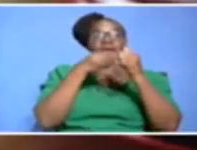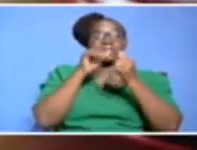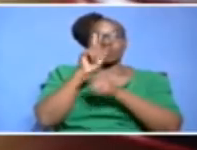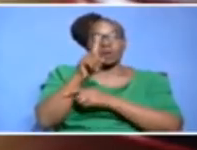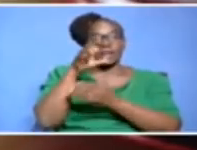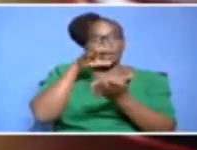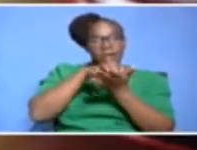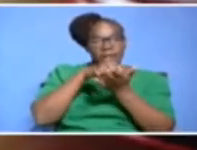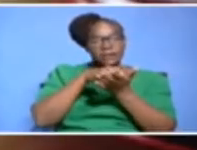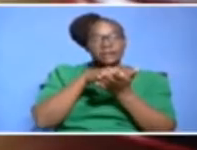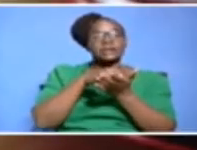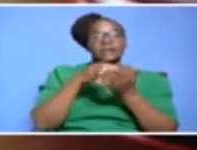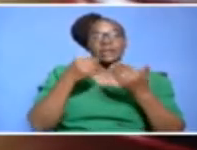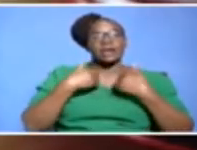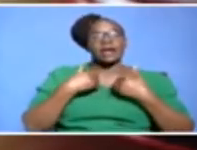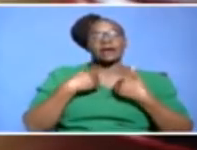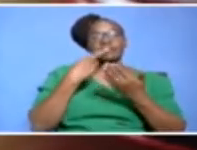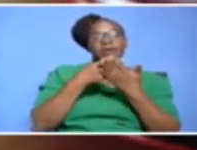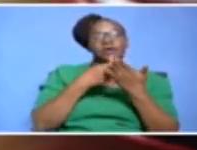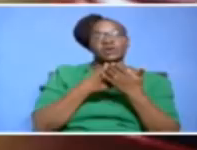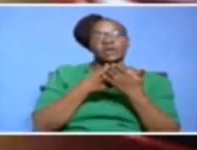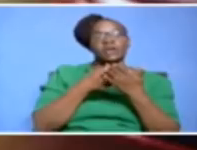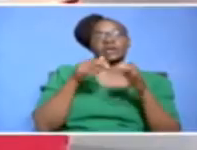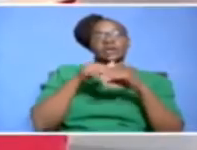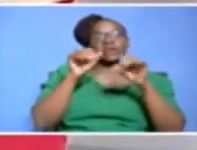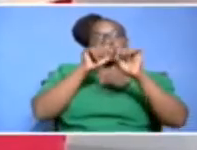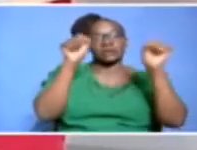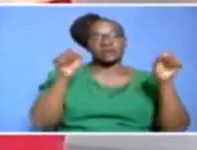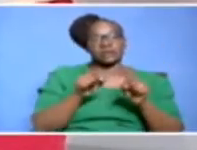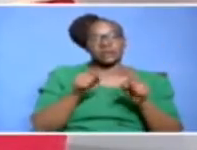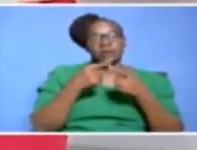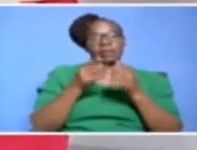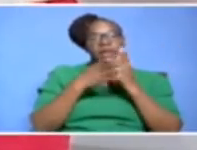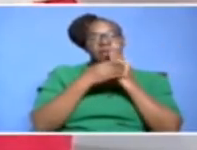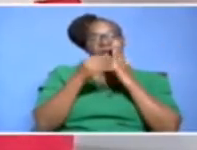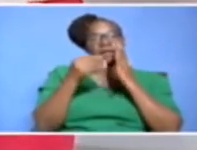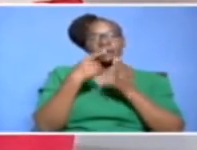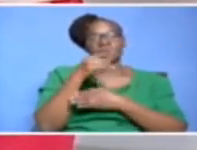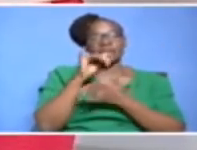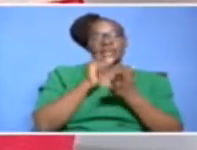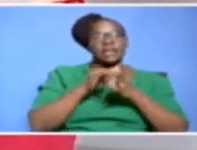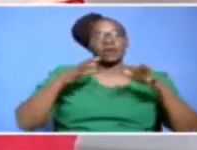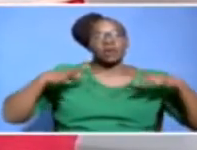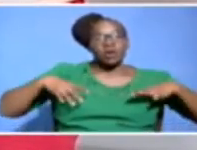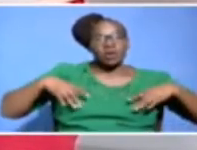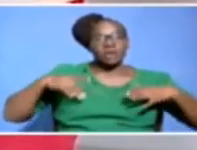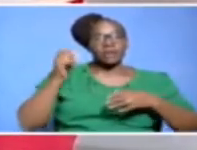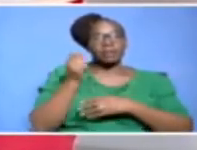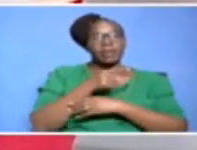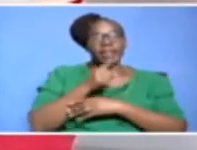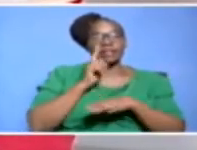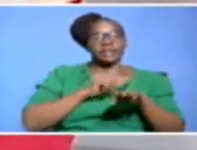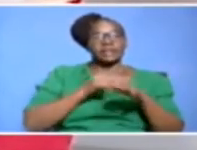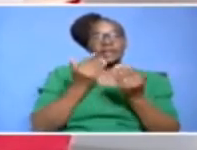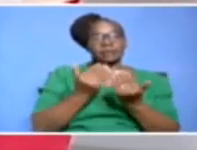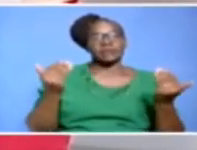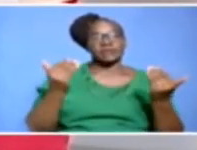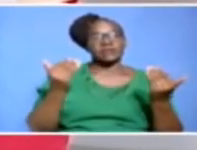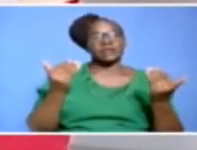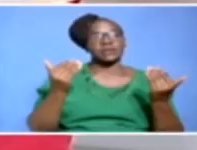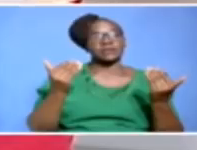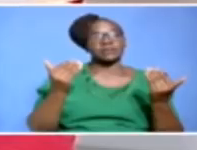2,381 cases were recorded in the system. Now, according to experts, the holiday months are when children